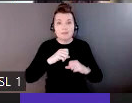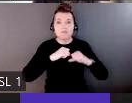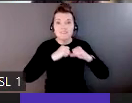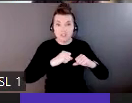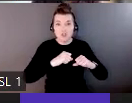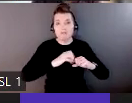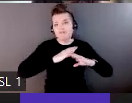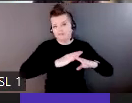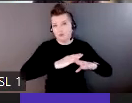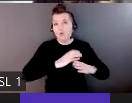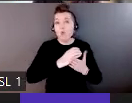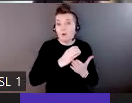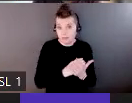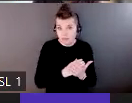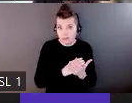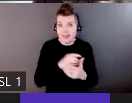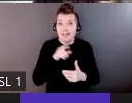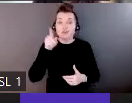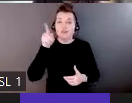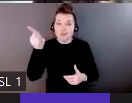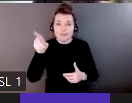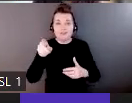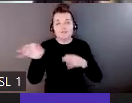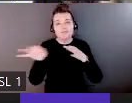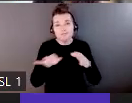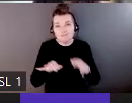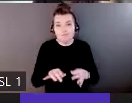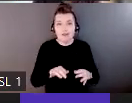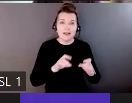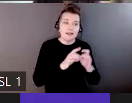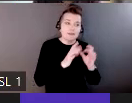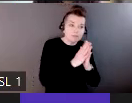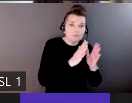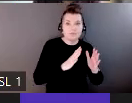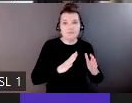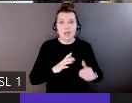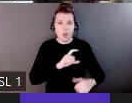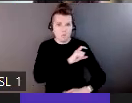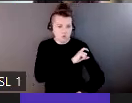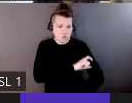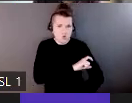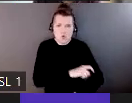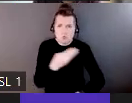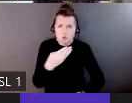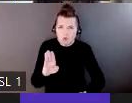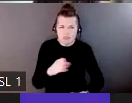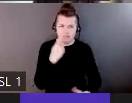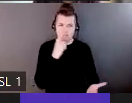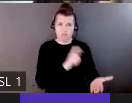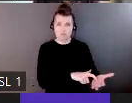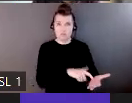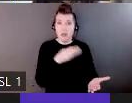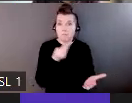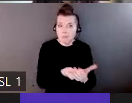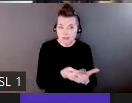which brings in your financial, which brings in your capacities, which brings in bruising training, which brings in the next level